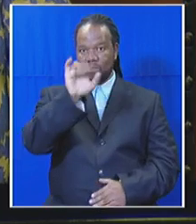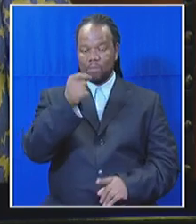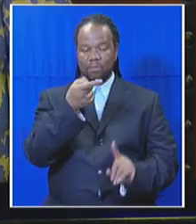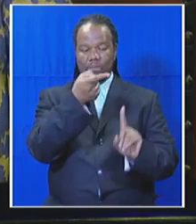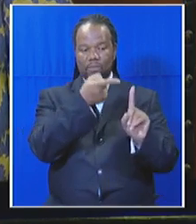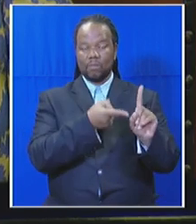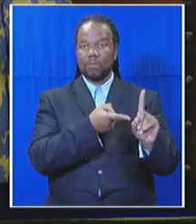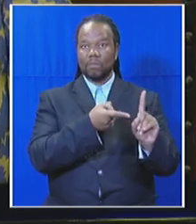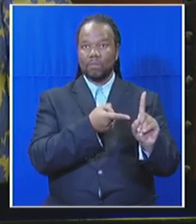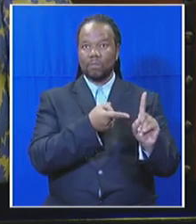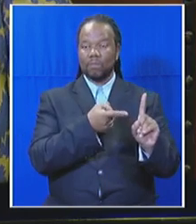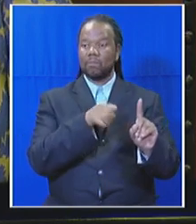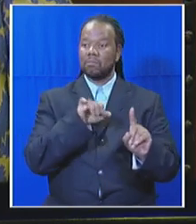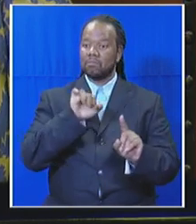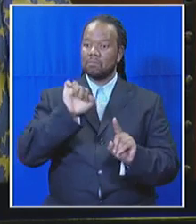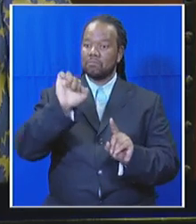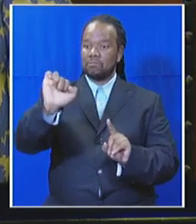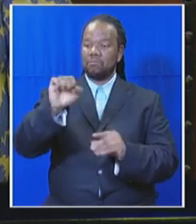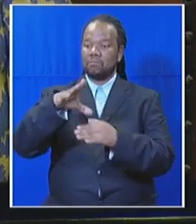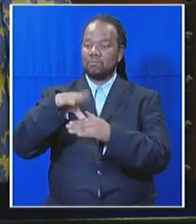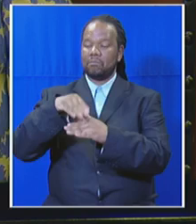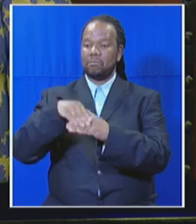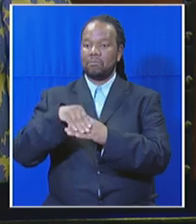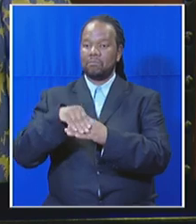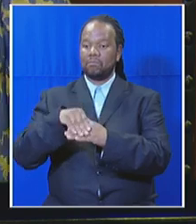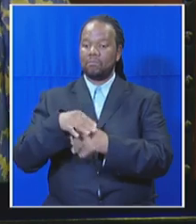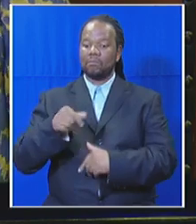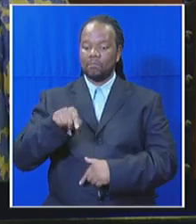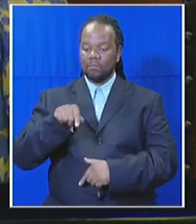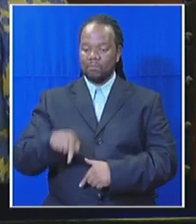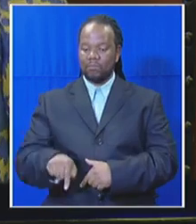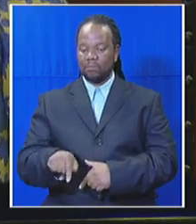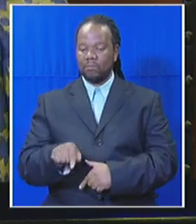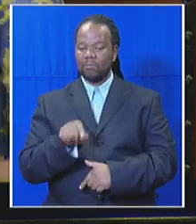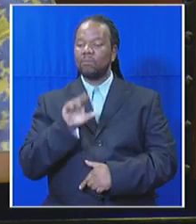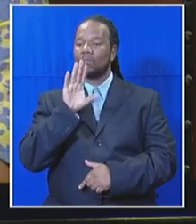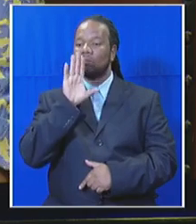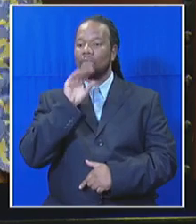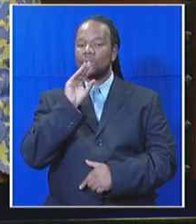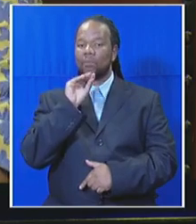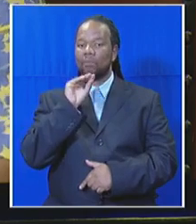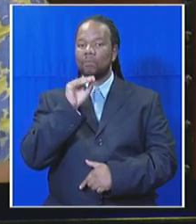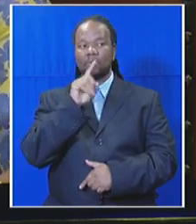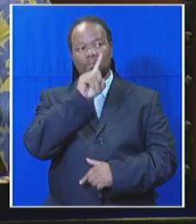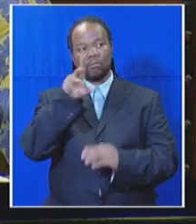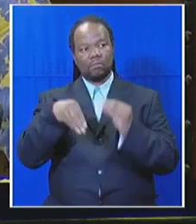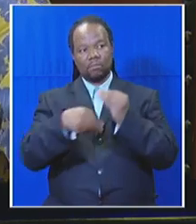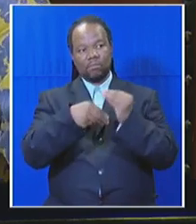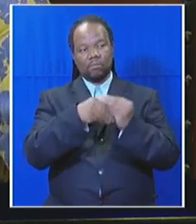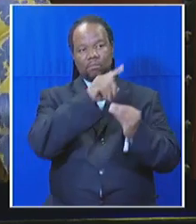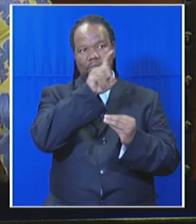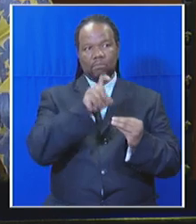Members may press the talk button on their desks if they wish to ask a supplementary question.